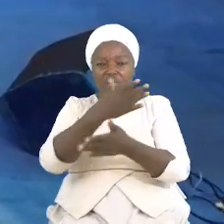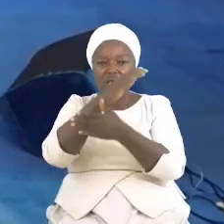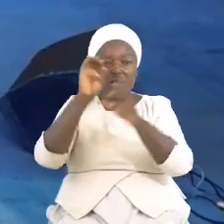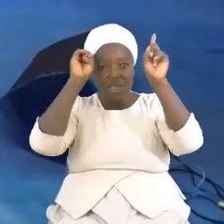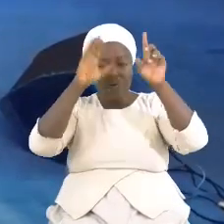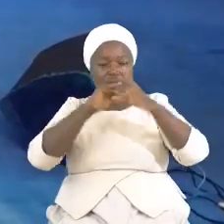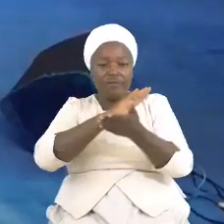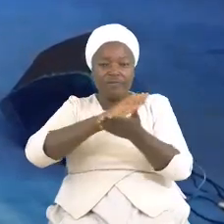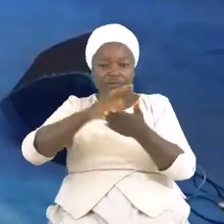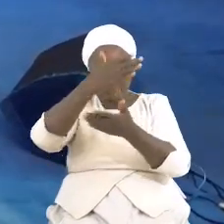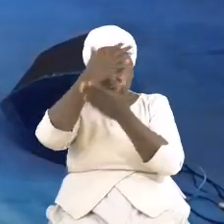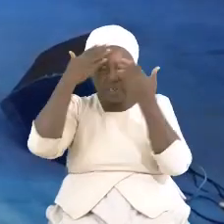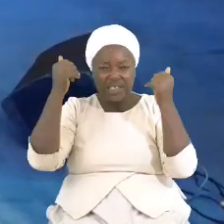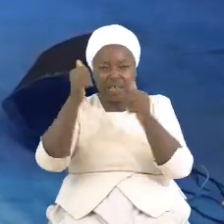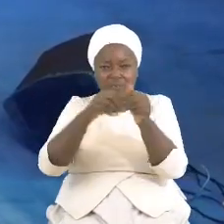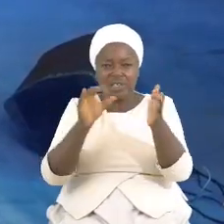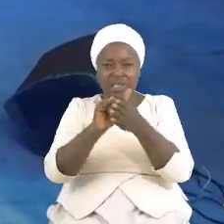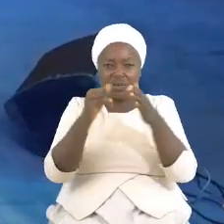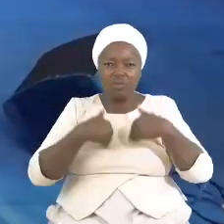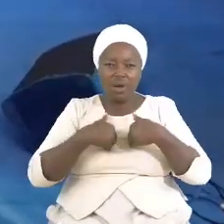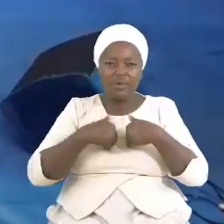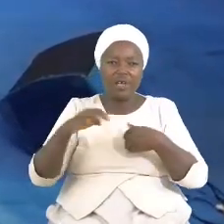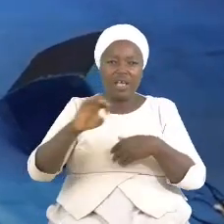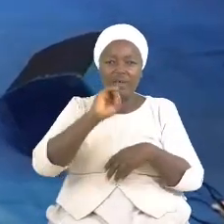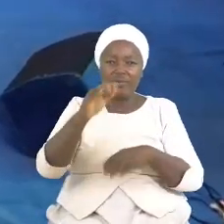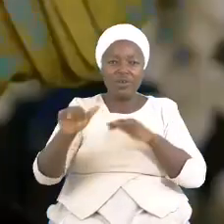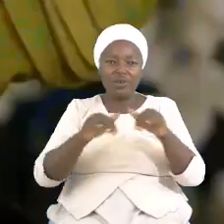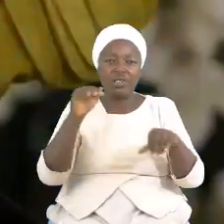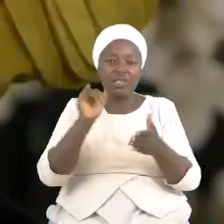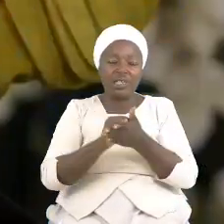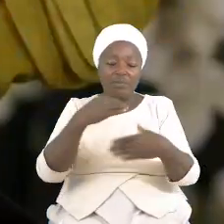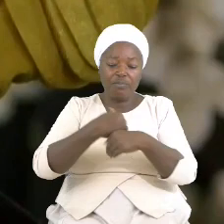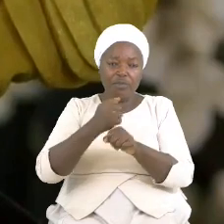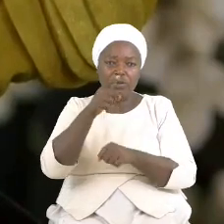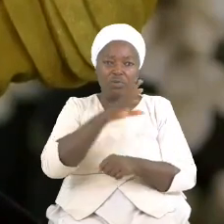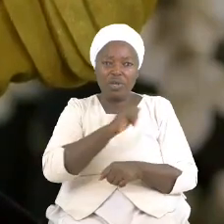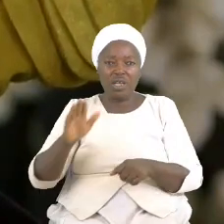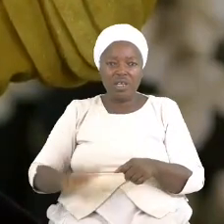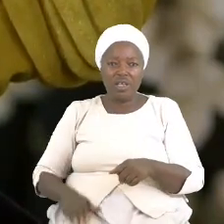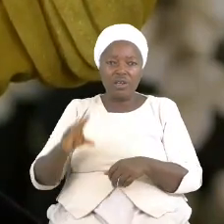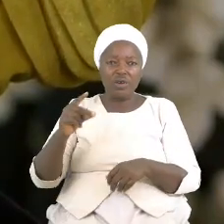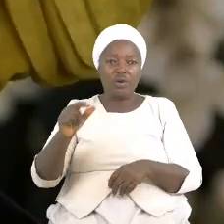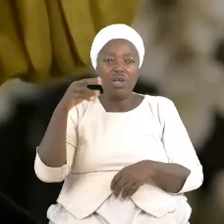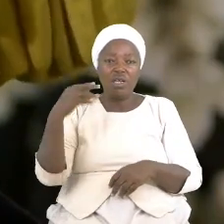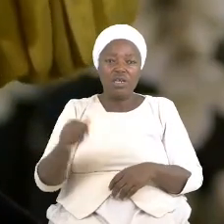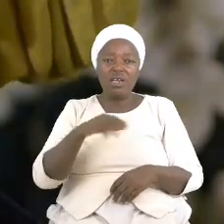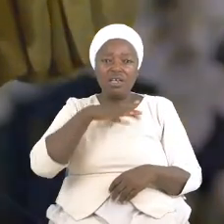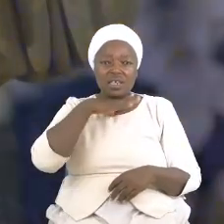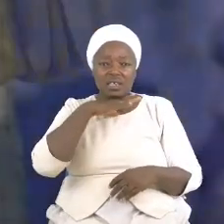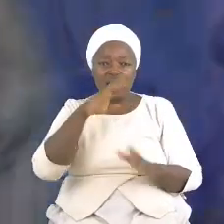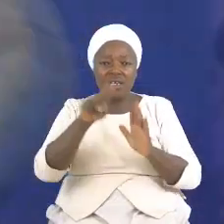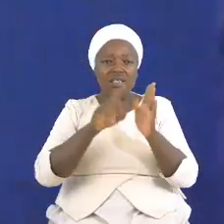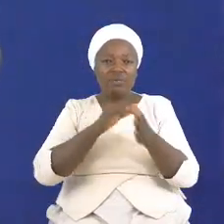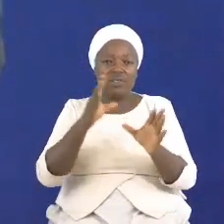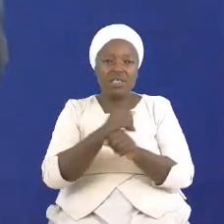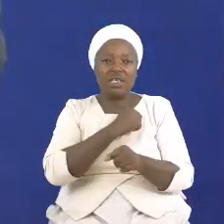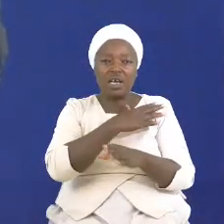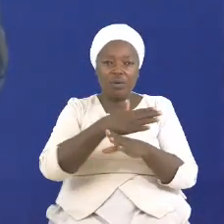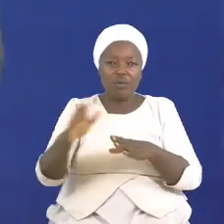ever done that made you a dog. The defilement, he will take away.